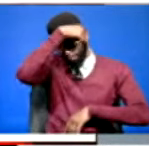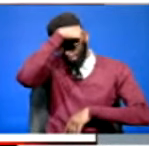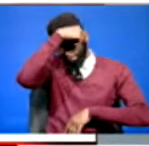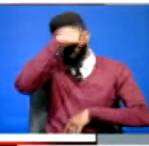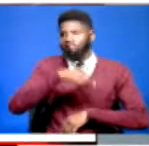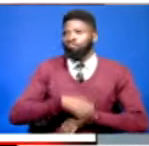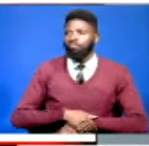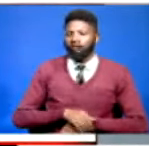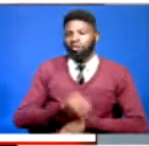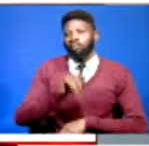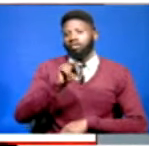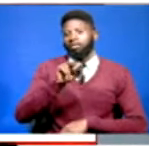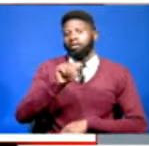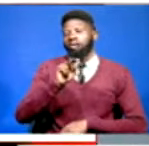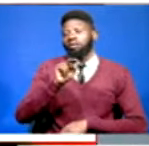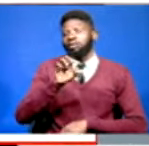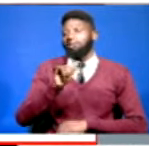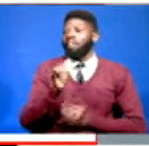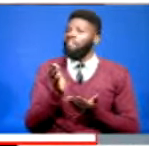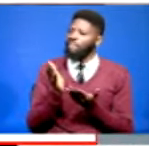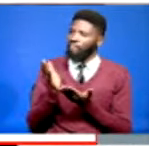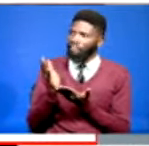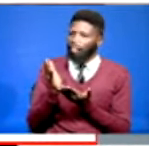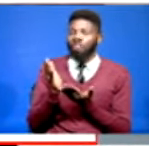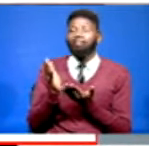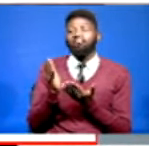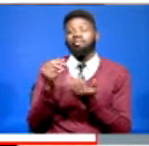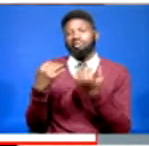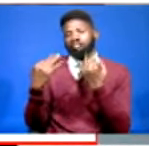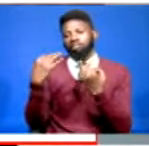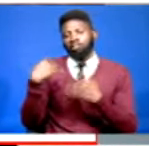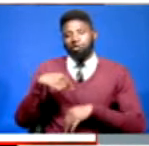more in regards to the auspicious occasion. Okware?